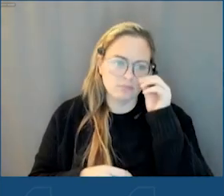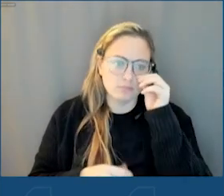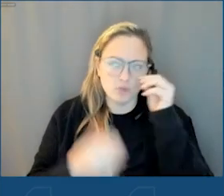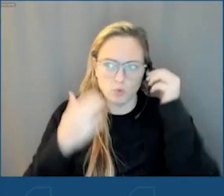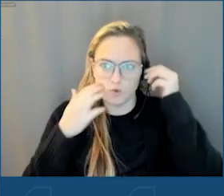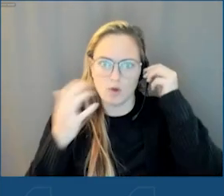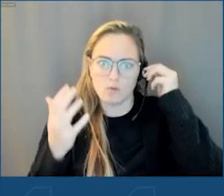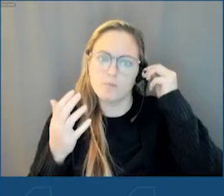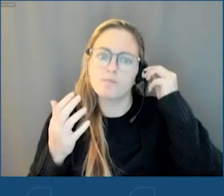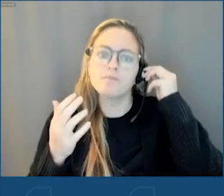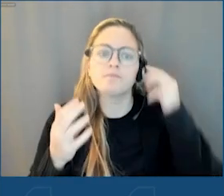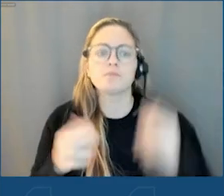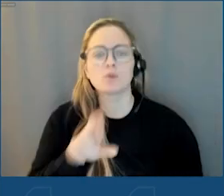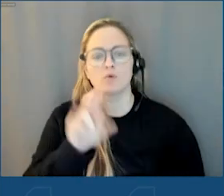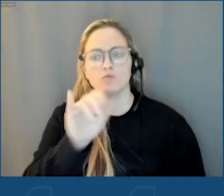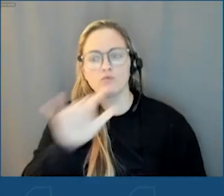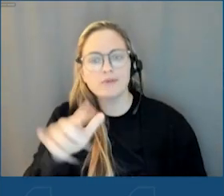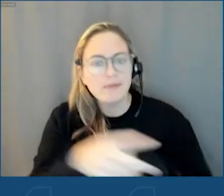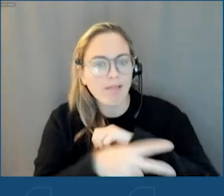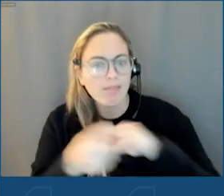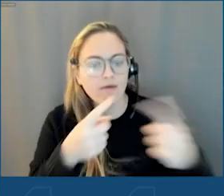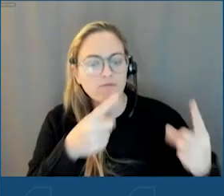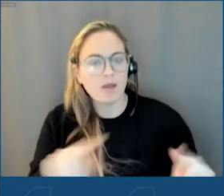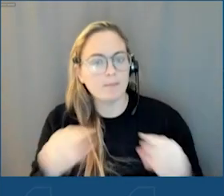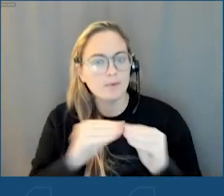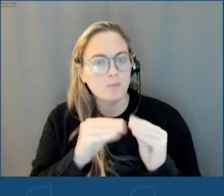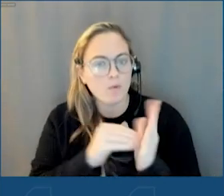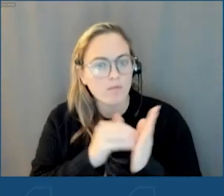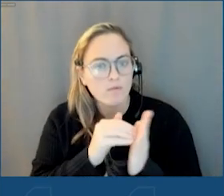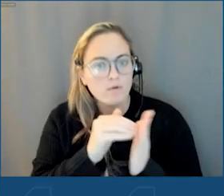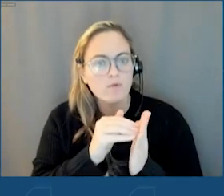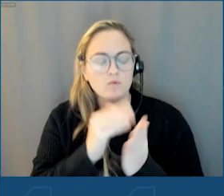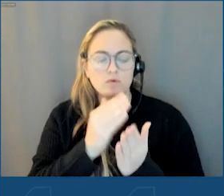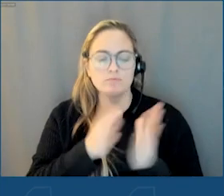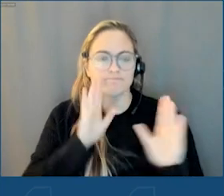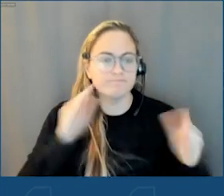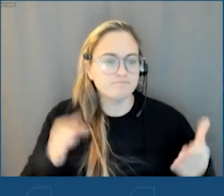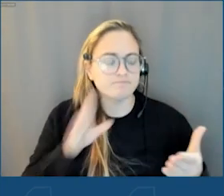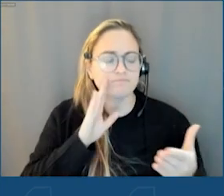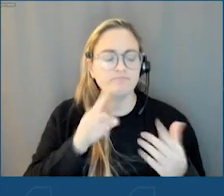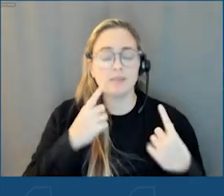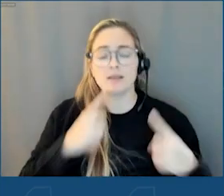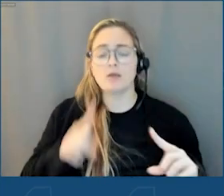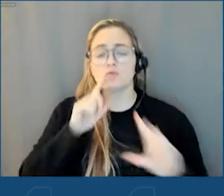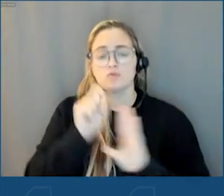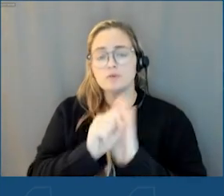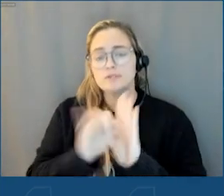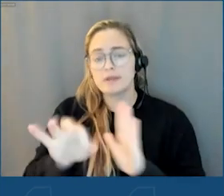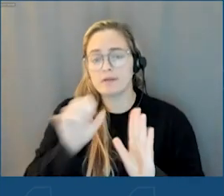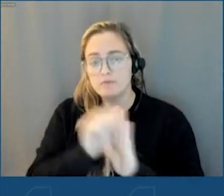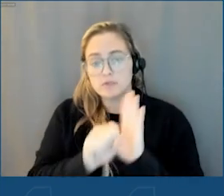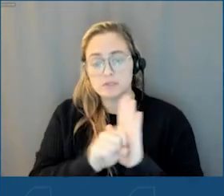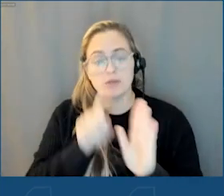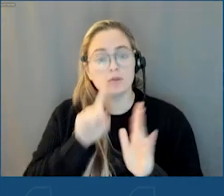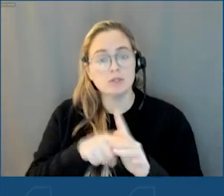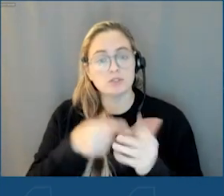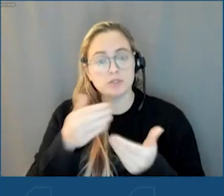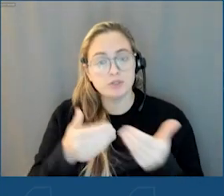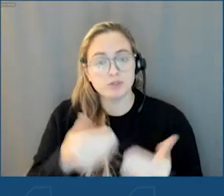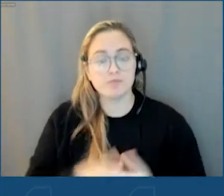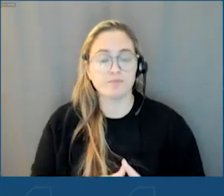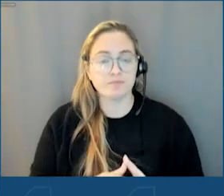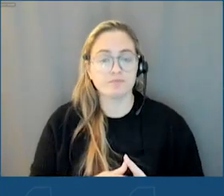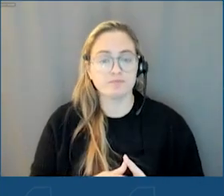The rise in retail theft, something that we're focused on. We have some announcements for our State of the State coming out on this initiative. So